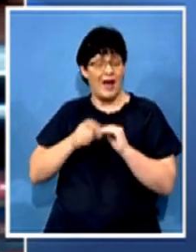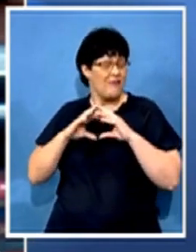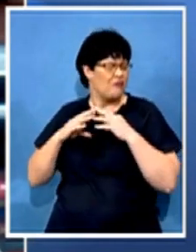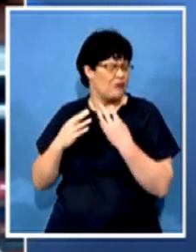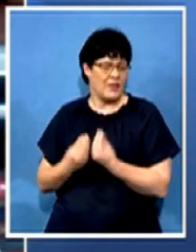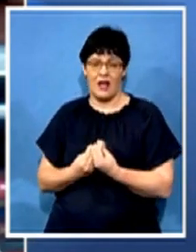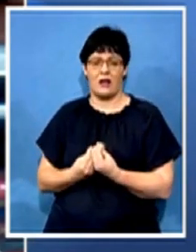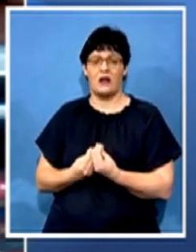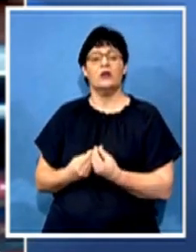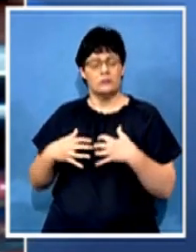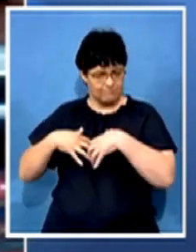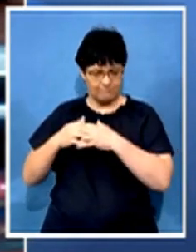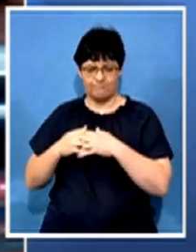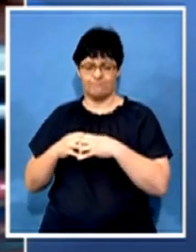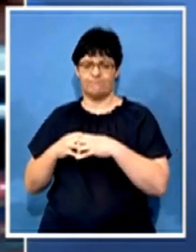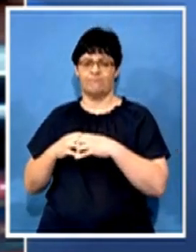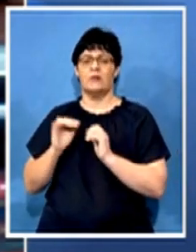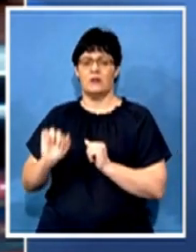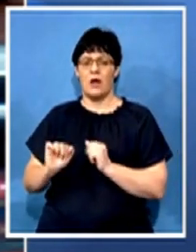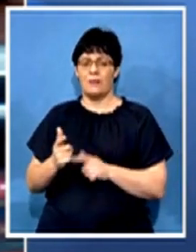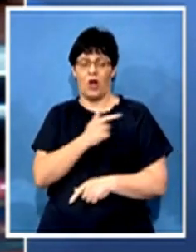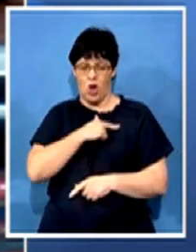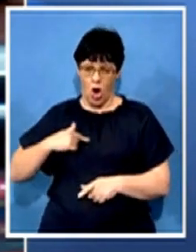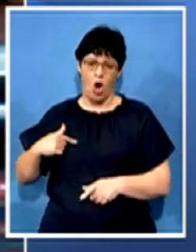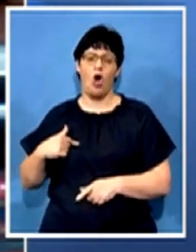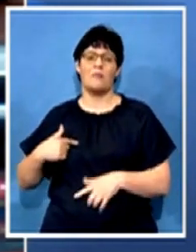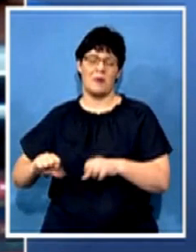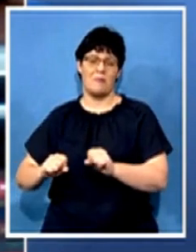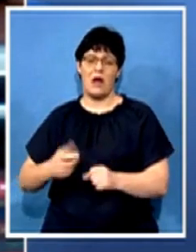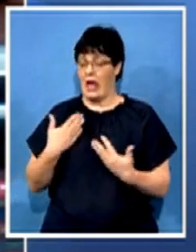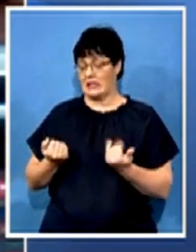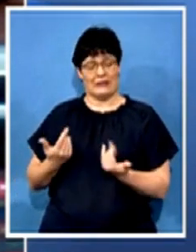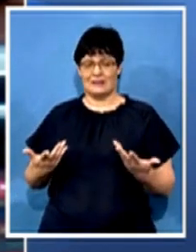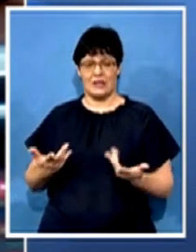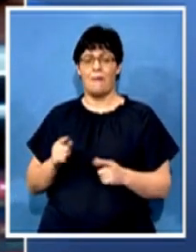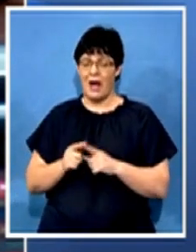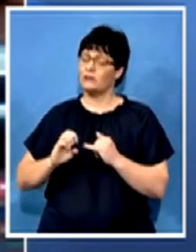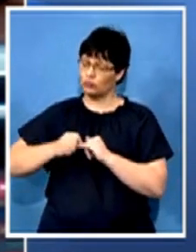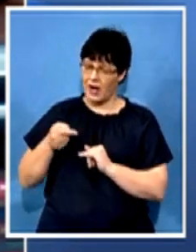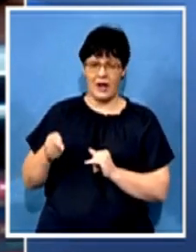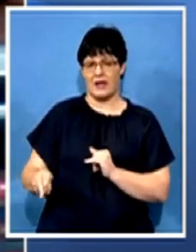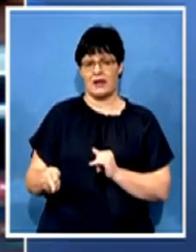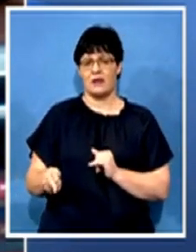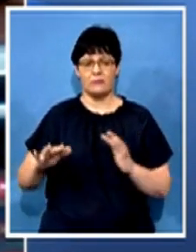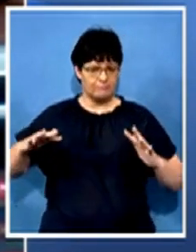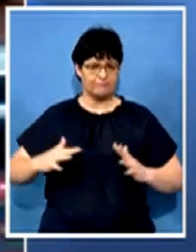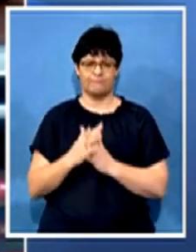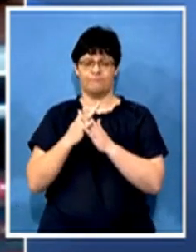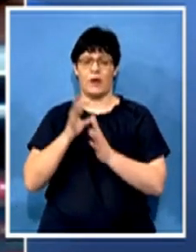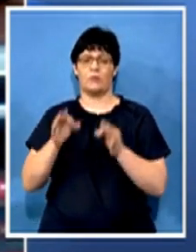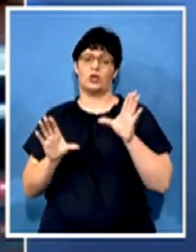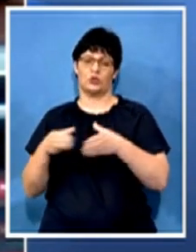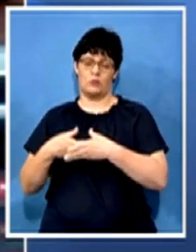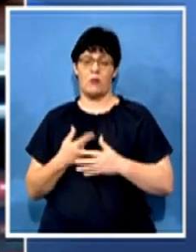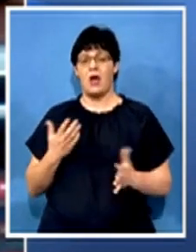taking longer than anticipated, but there are attempts being made to try and unite the party. So one would have expected that the ANC